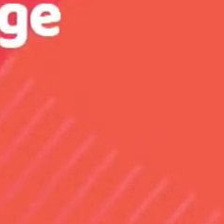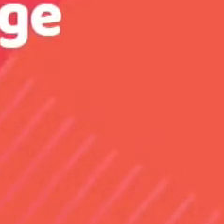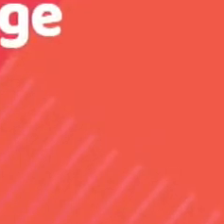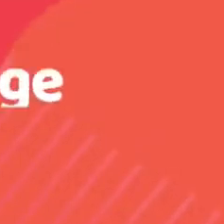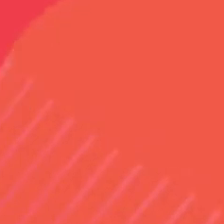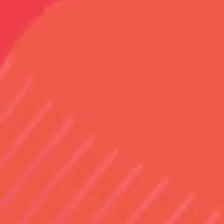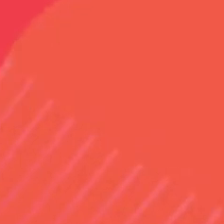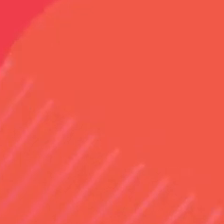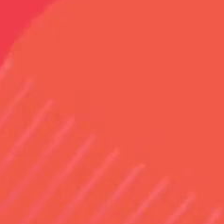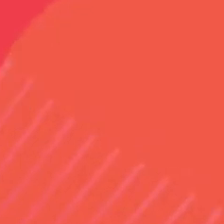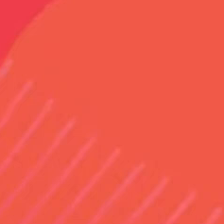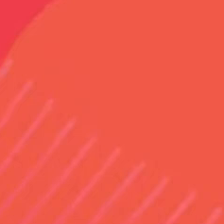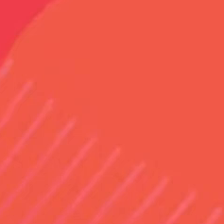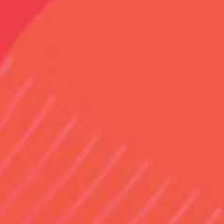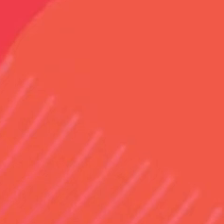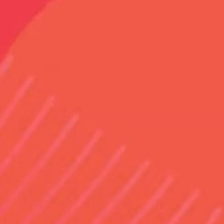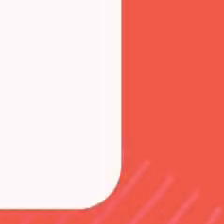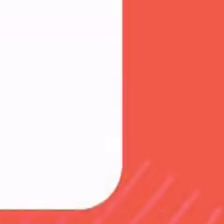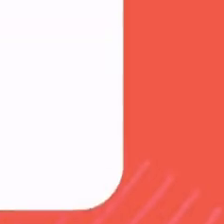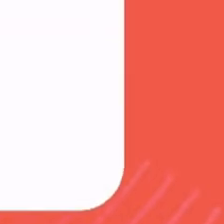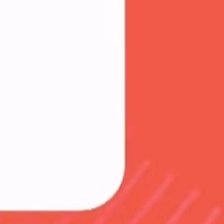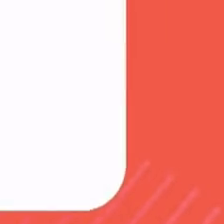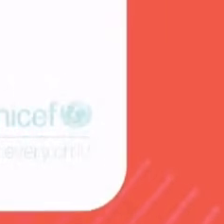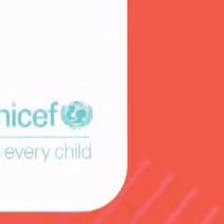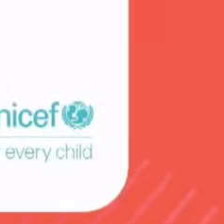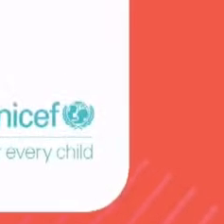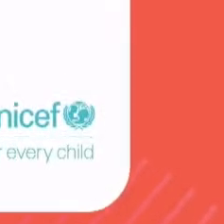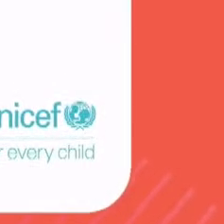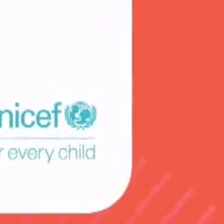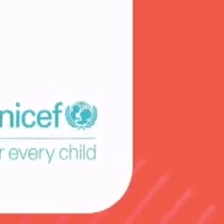police or call Sauti 116.